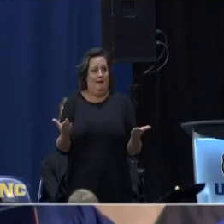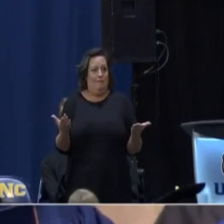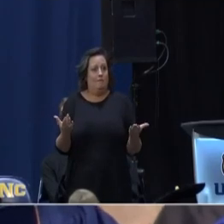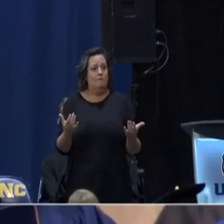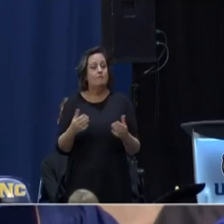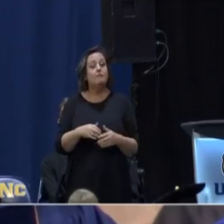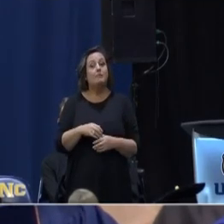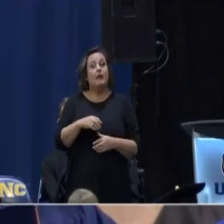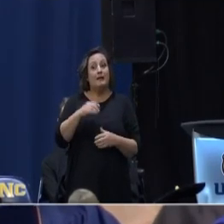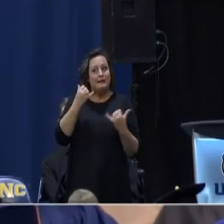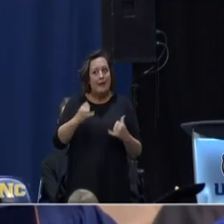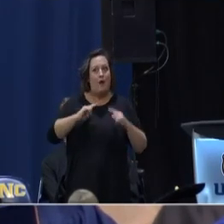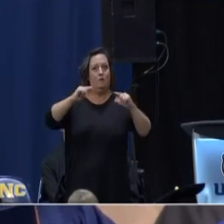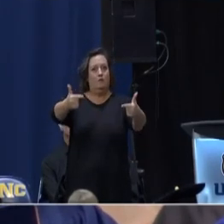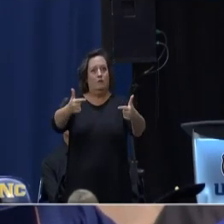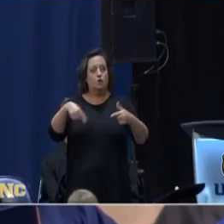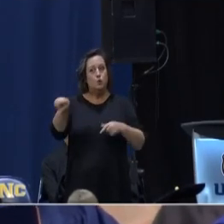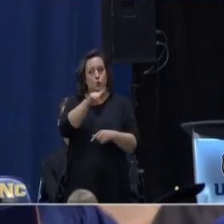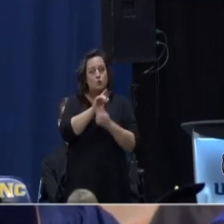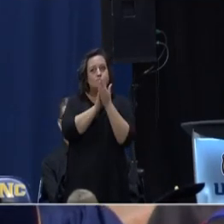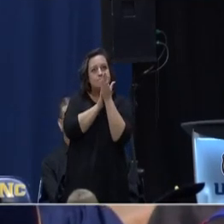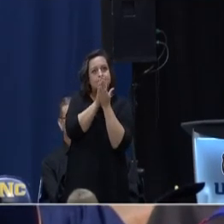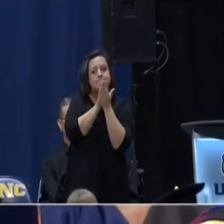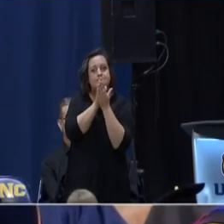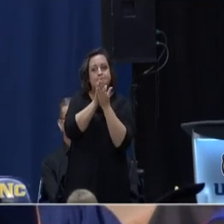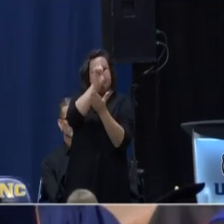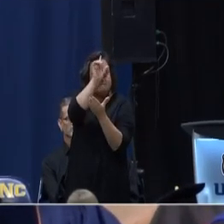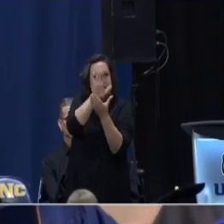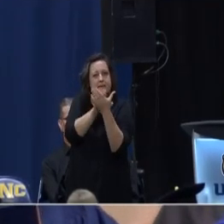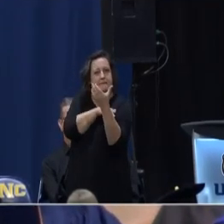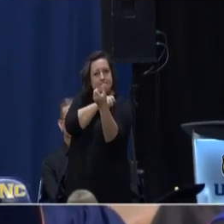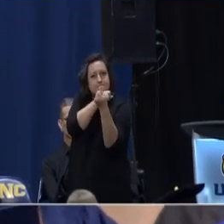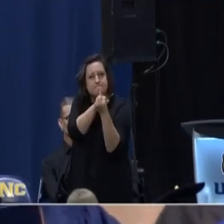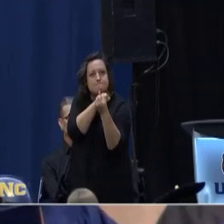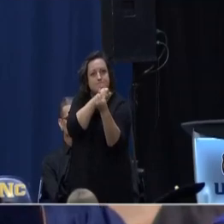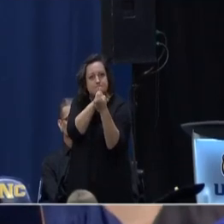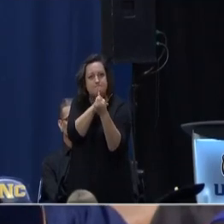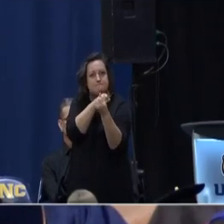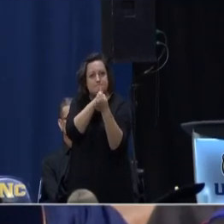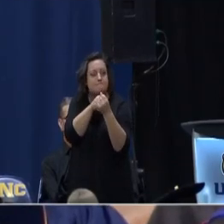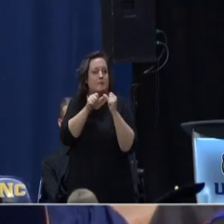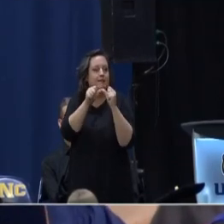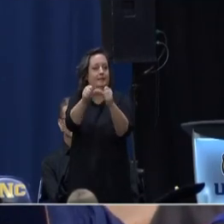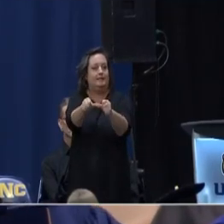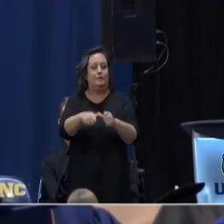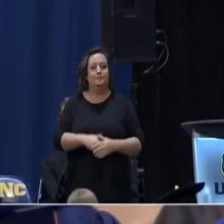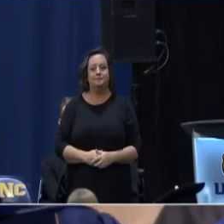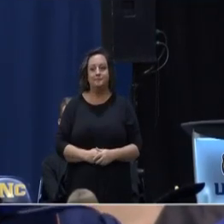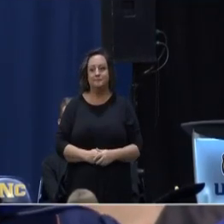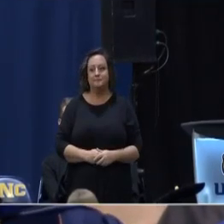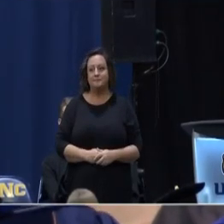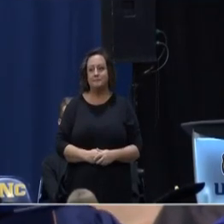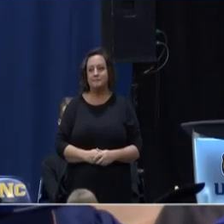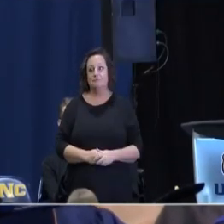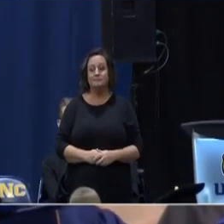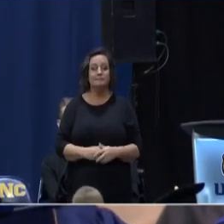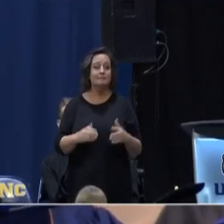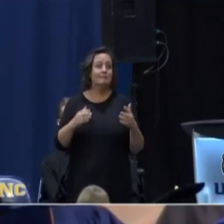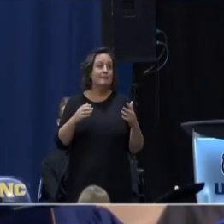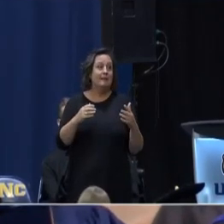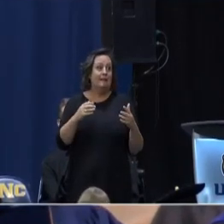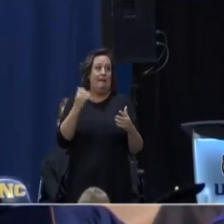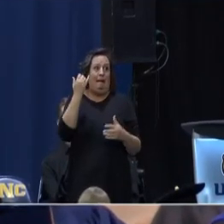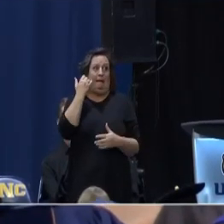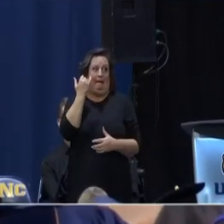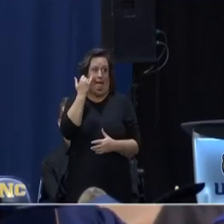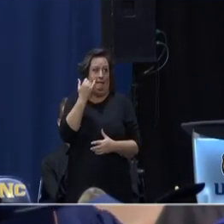Believe in them passionately, fiercely, selflessly. I would be remiss not to thank those in my life who